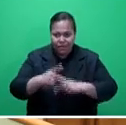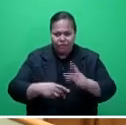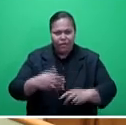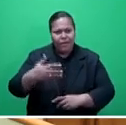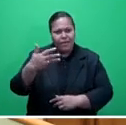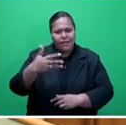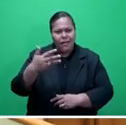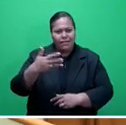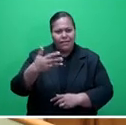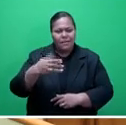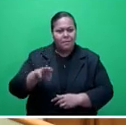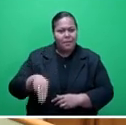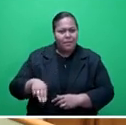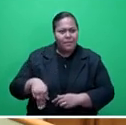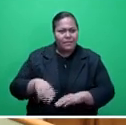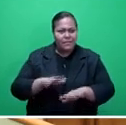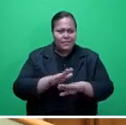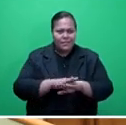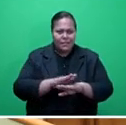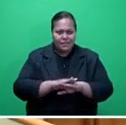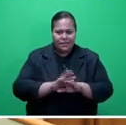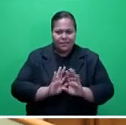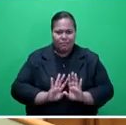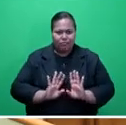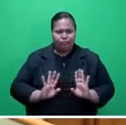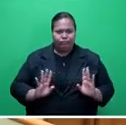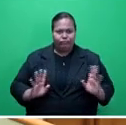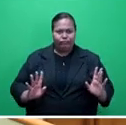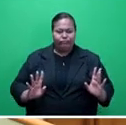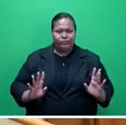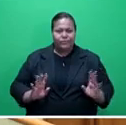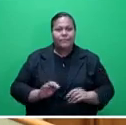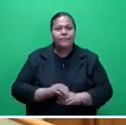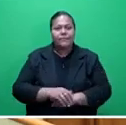members seated in the gallery.